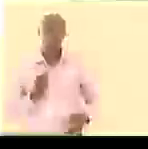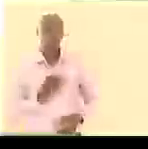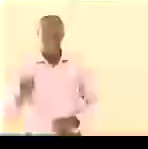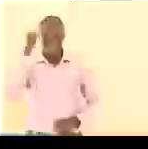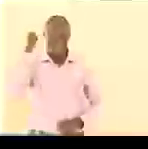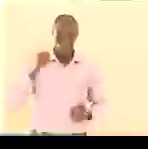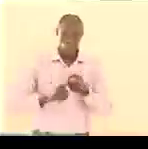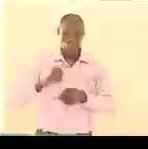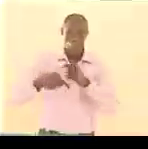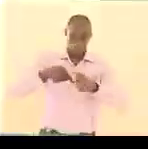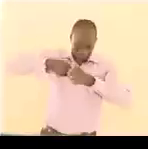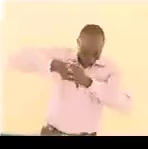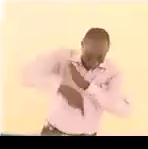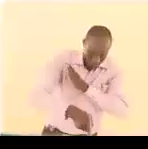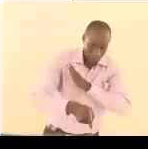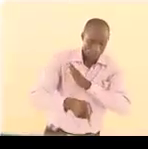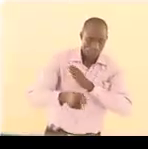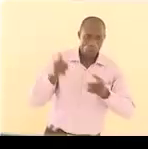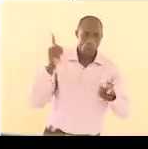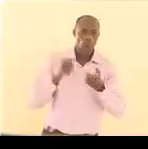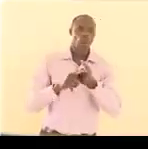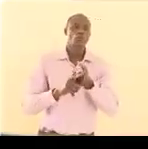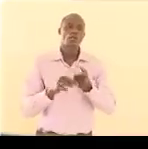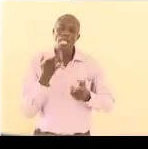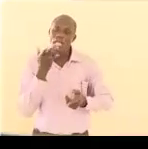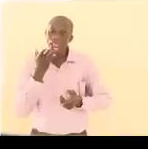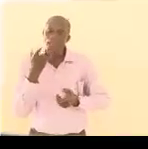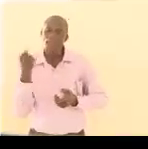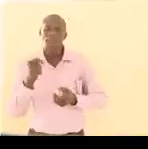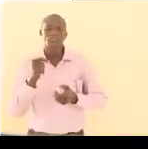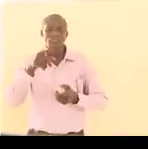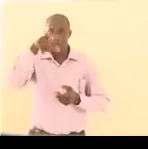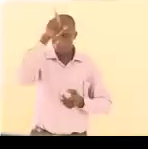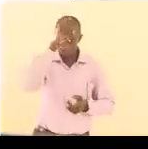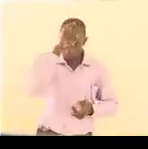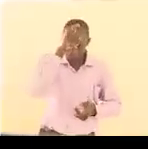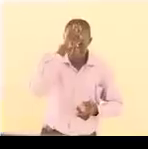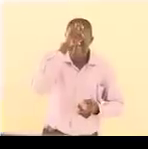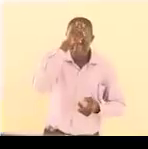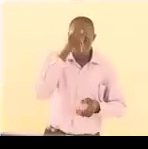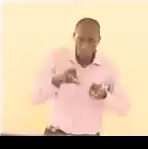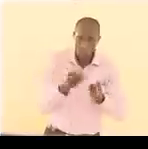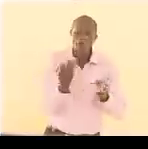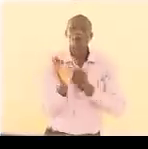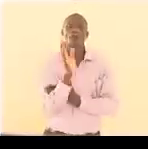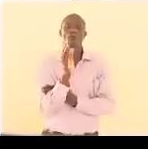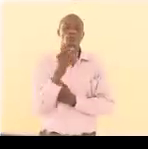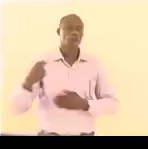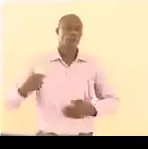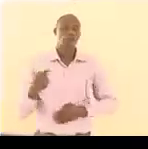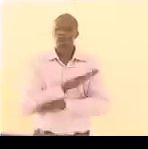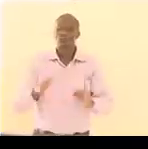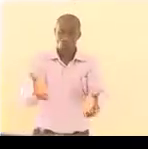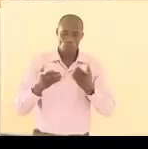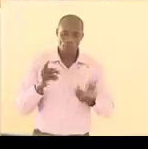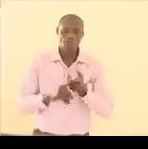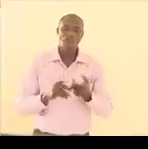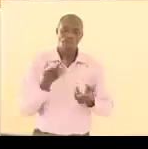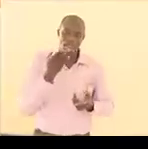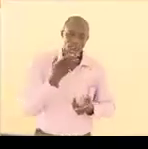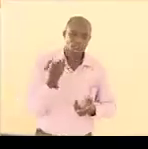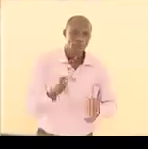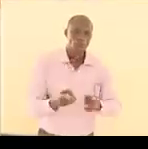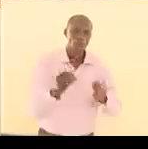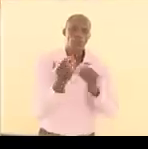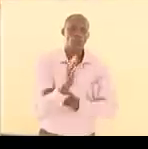Many of us refuse to go deeper to savor the mysterious ways of God. We don't want to savor the mysterious ways